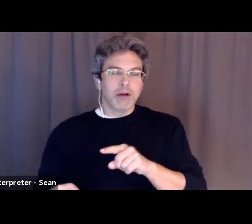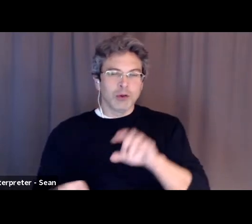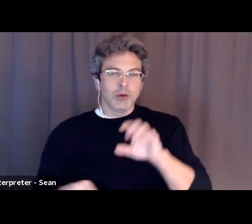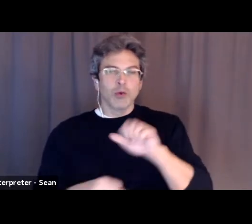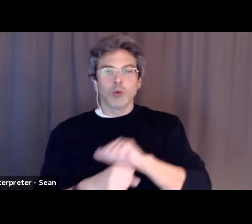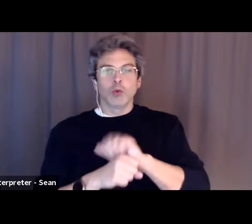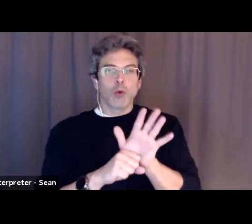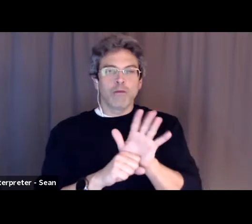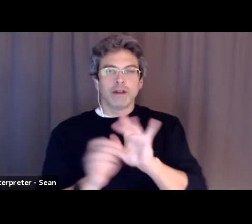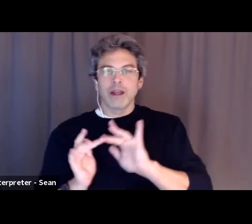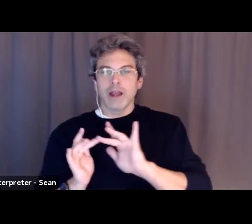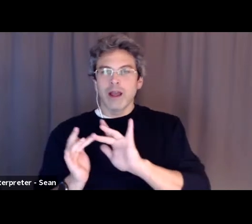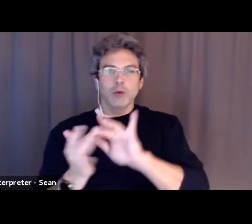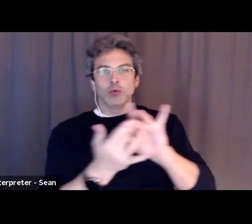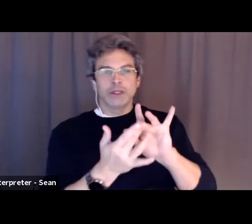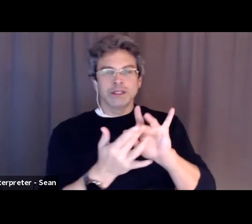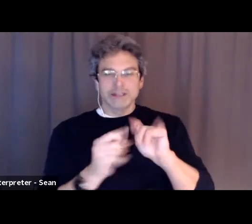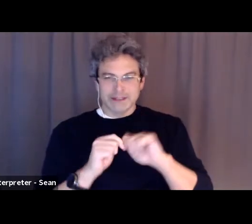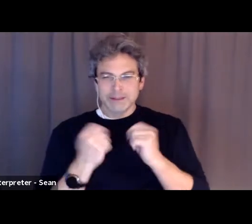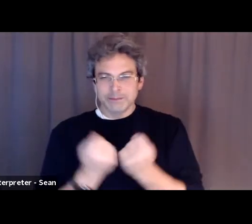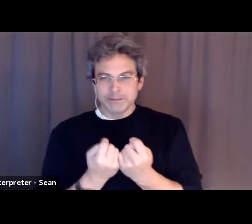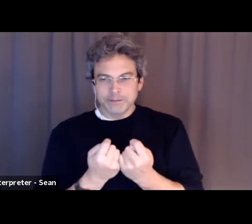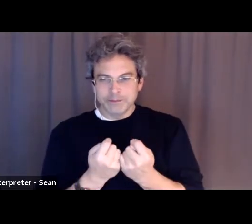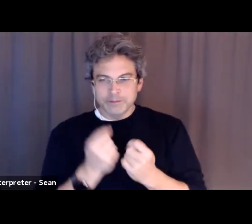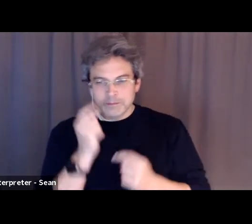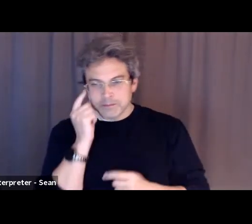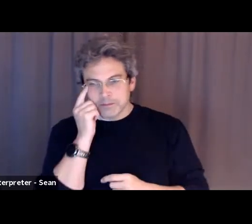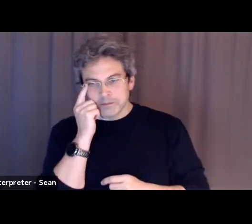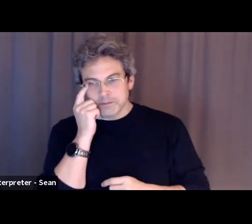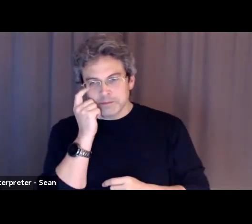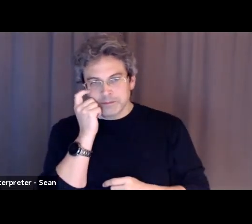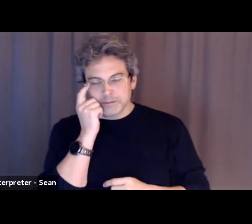Team. And I will be